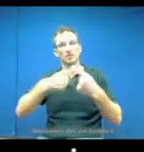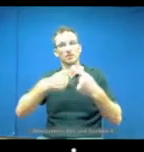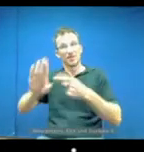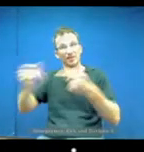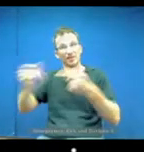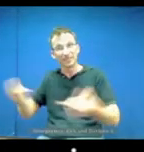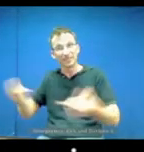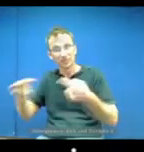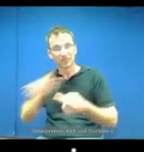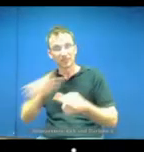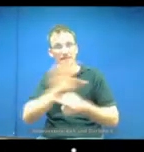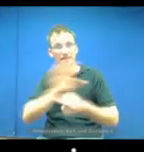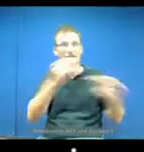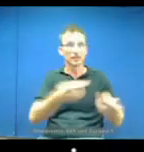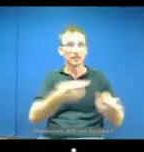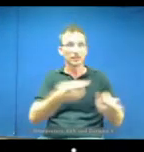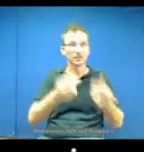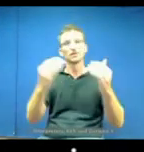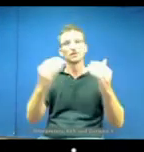police reports,